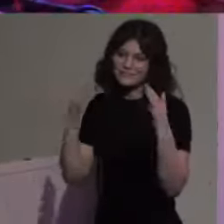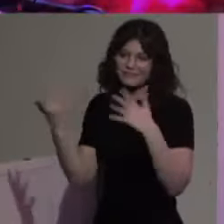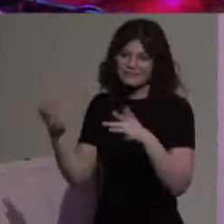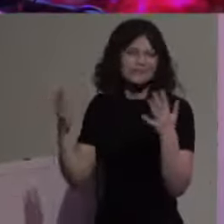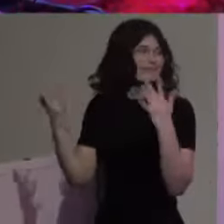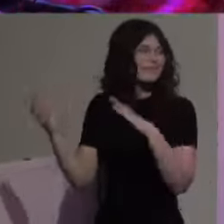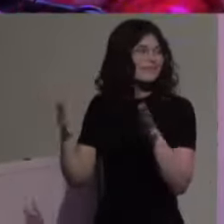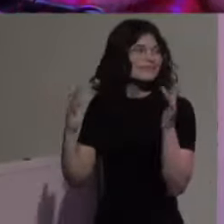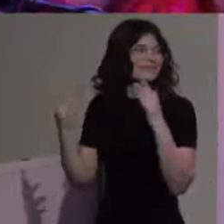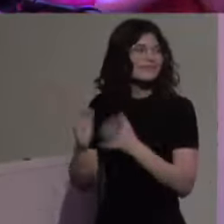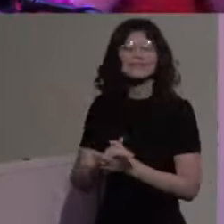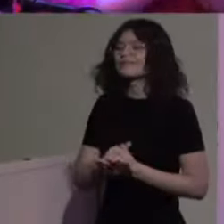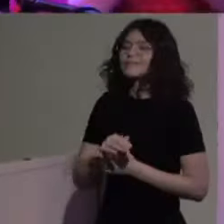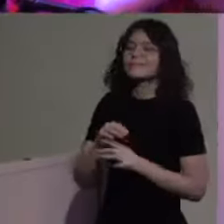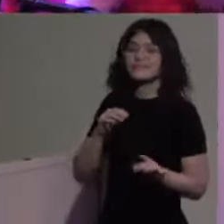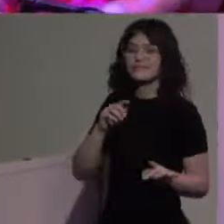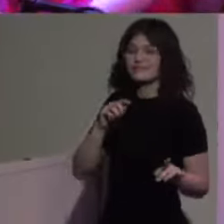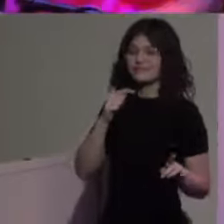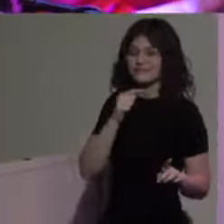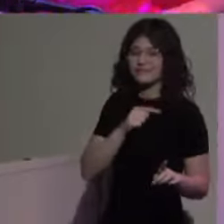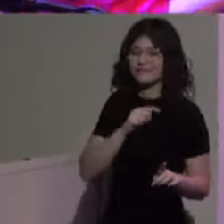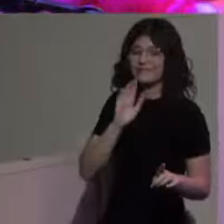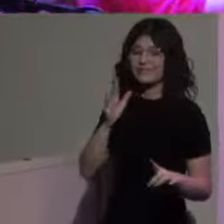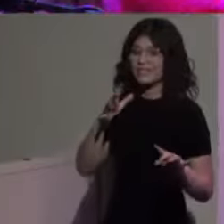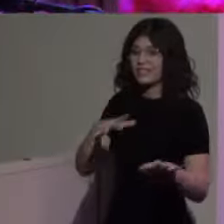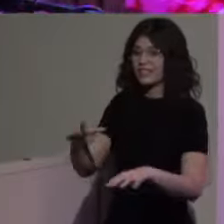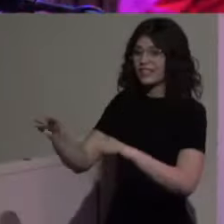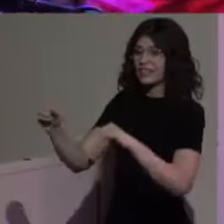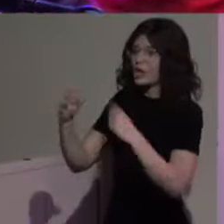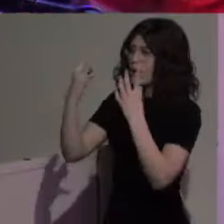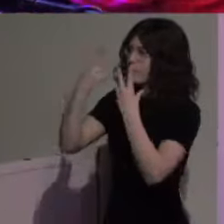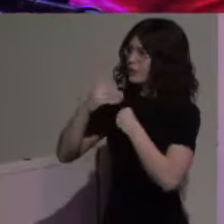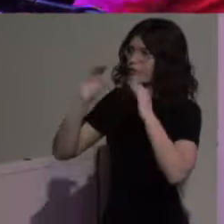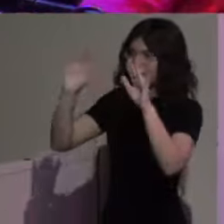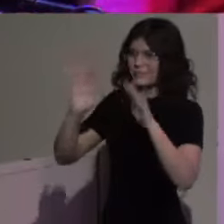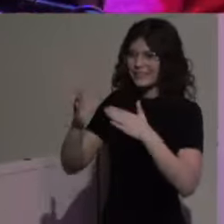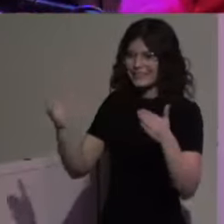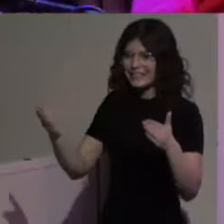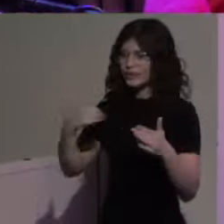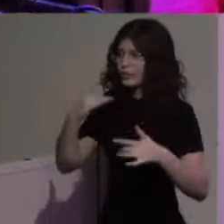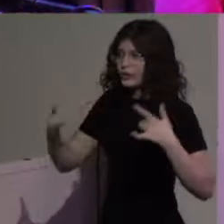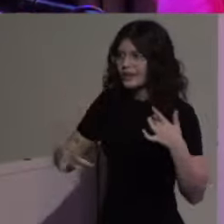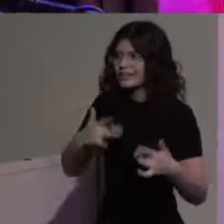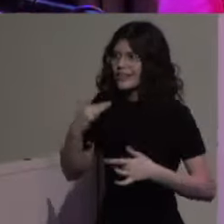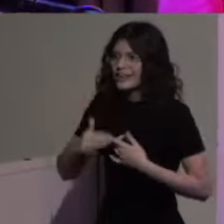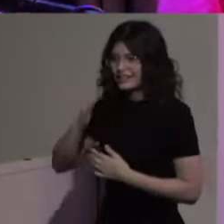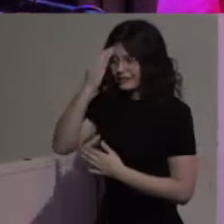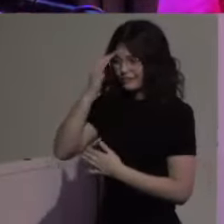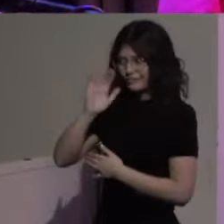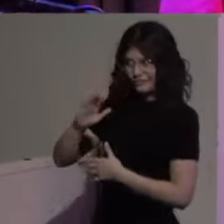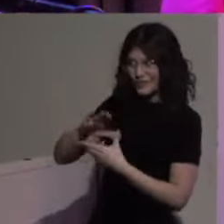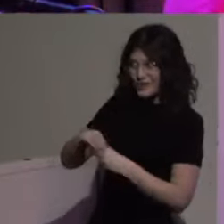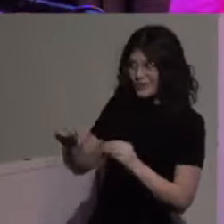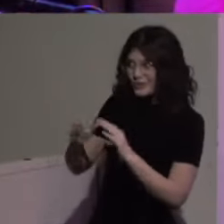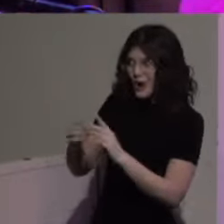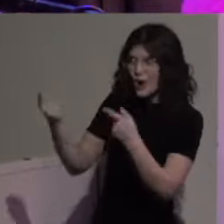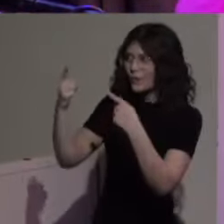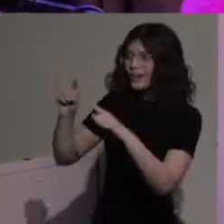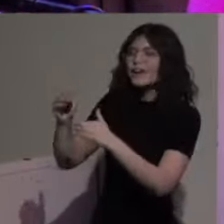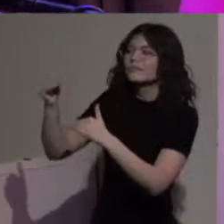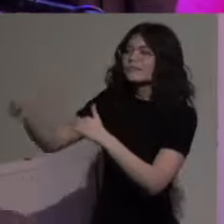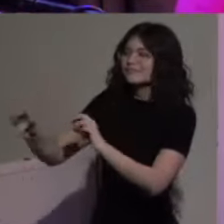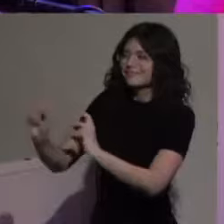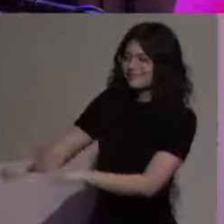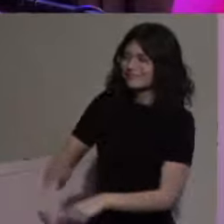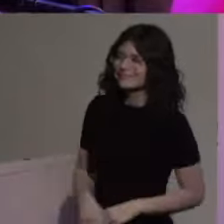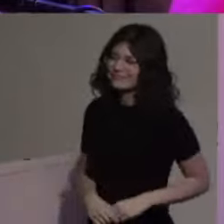And Taylor is going on to some beautiful, amazing things, and we can't wait to hear your story and what happens next,